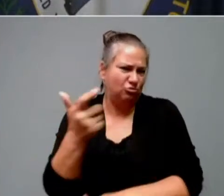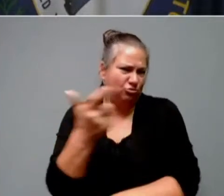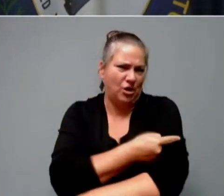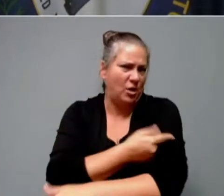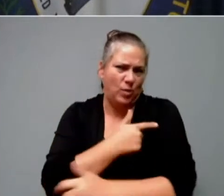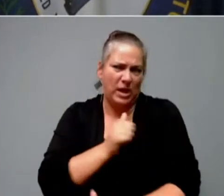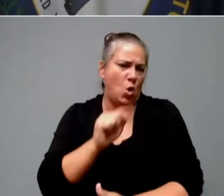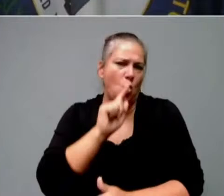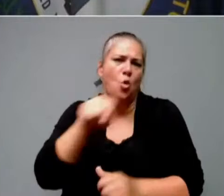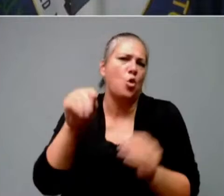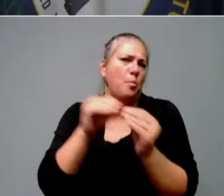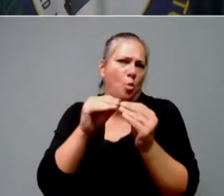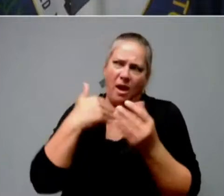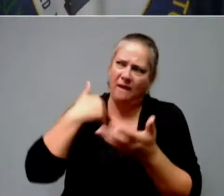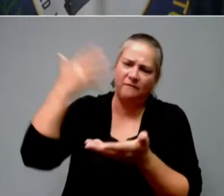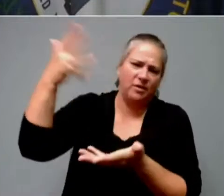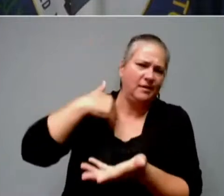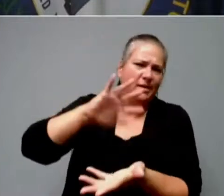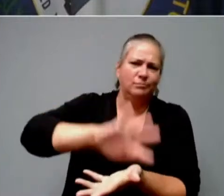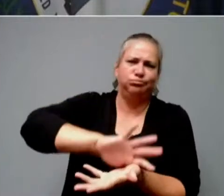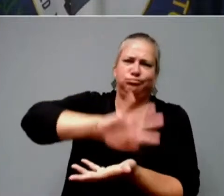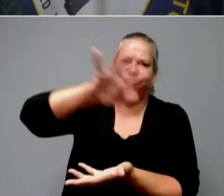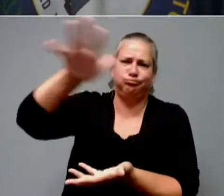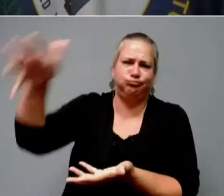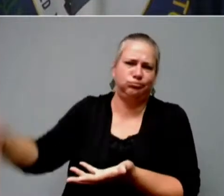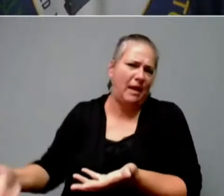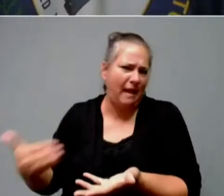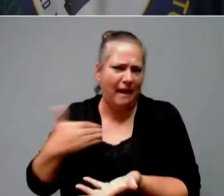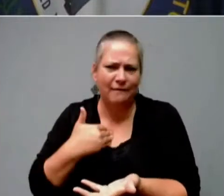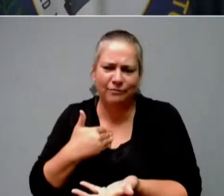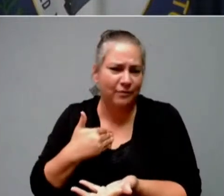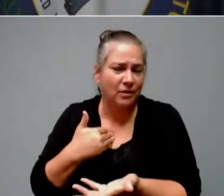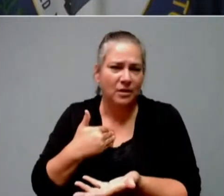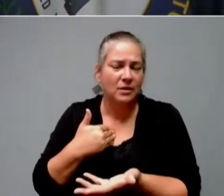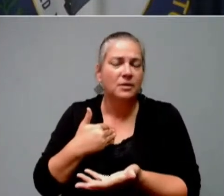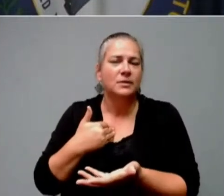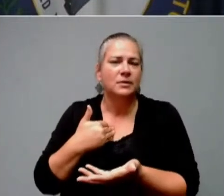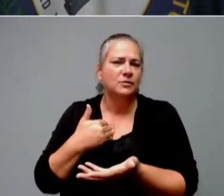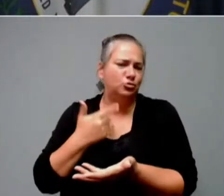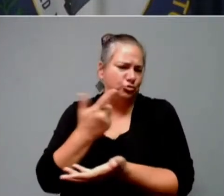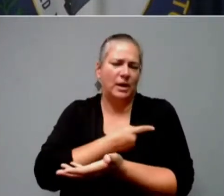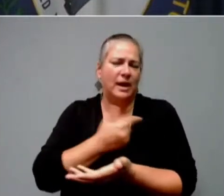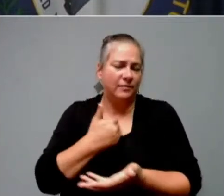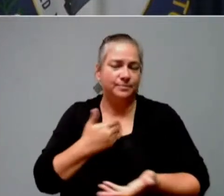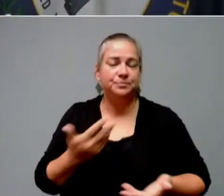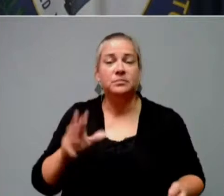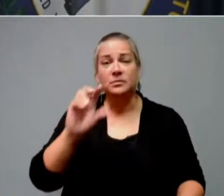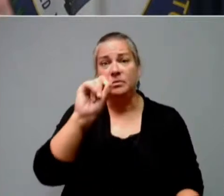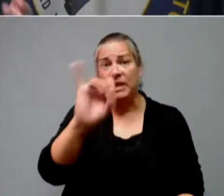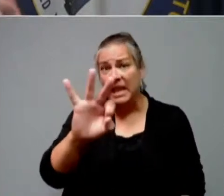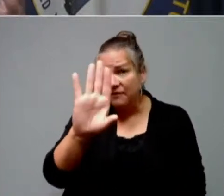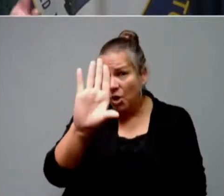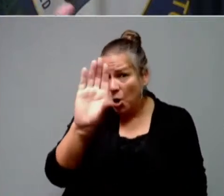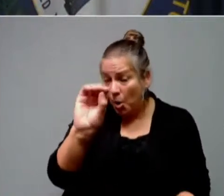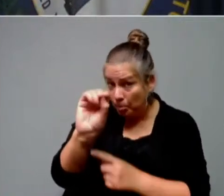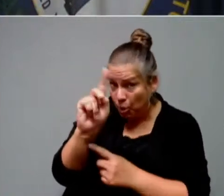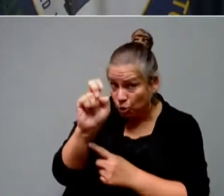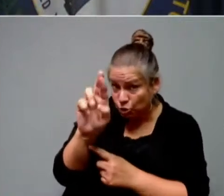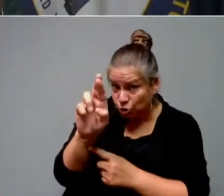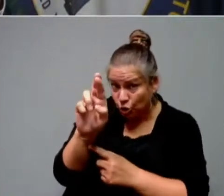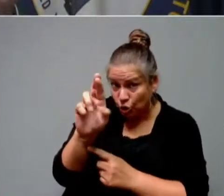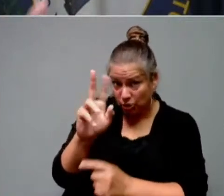lot more. Supply is no longer the problem. Now, if they open up boosters to everyone eventually, then we're going to need